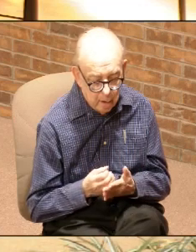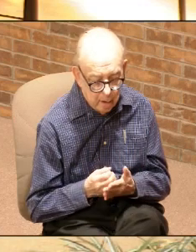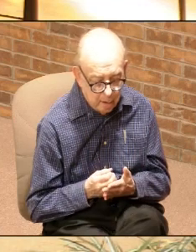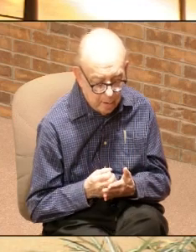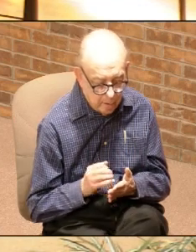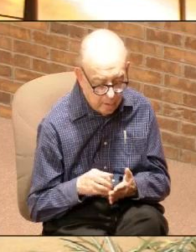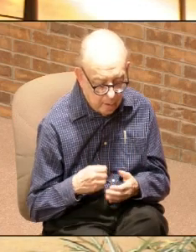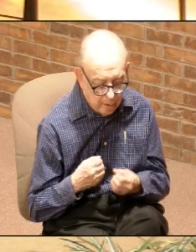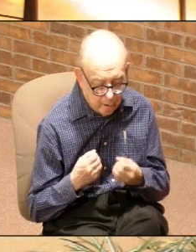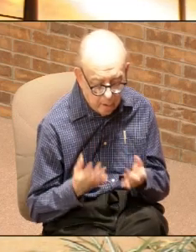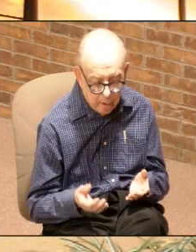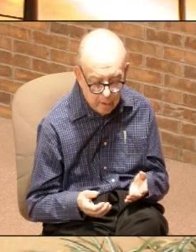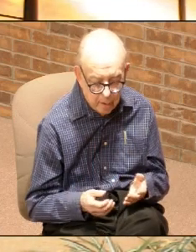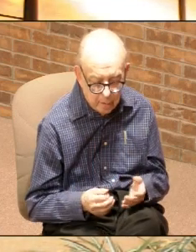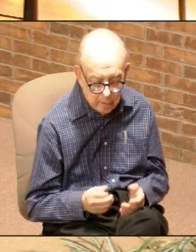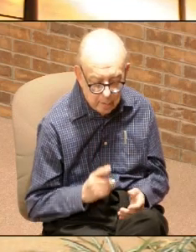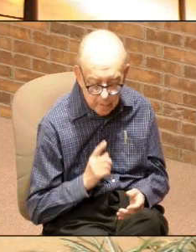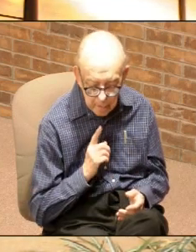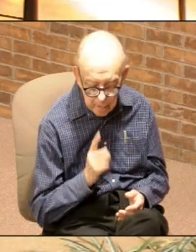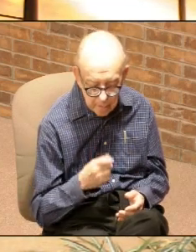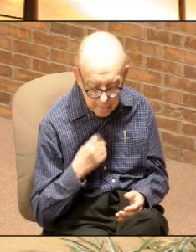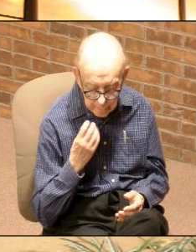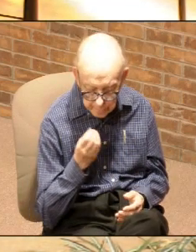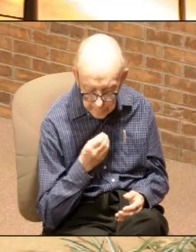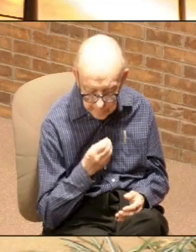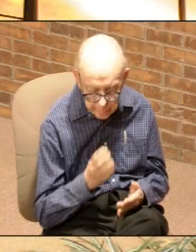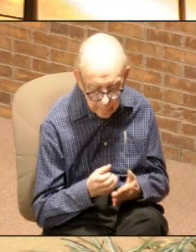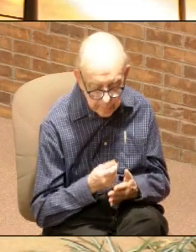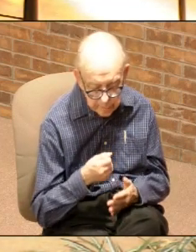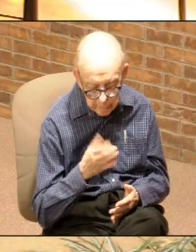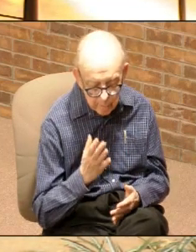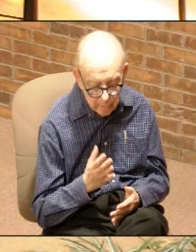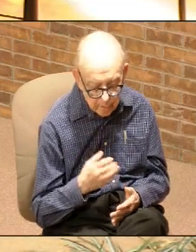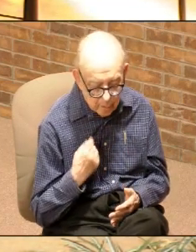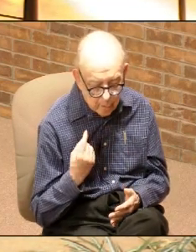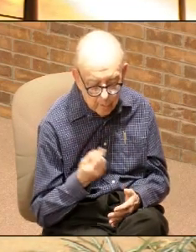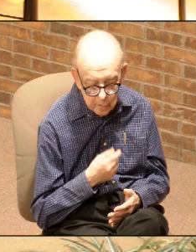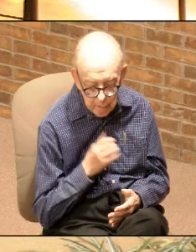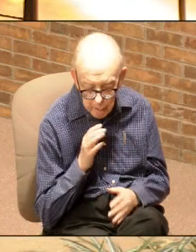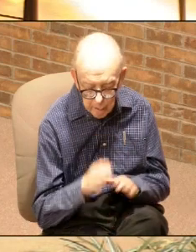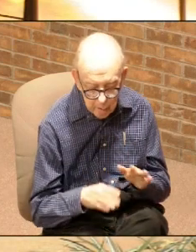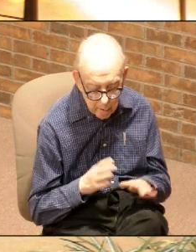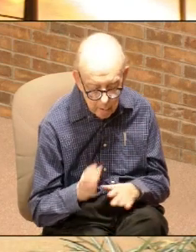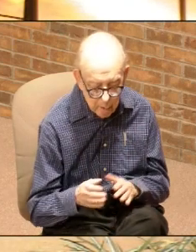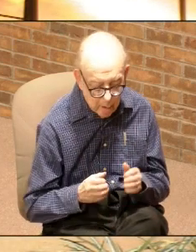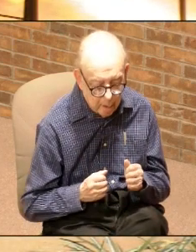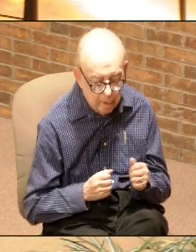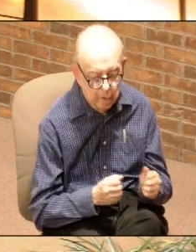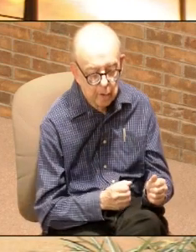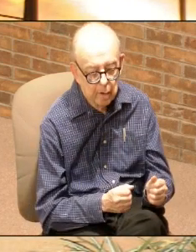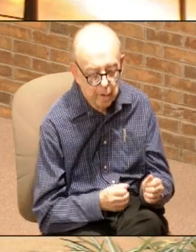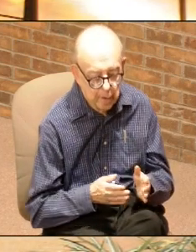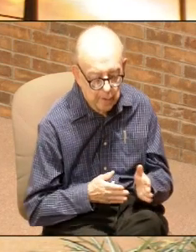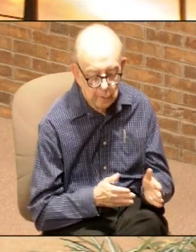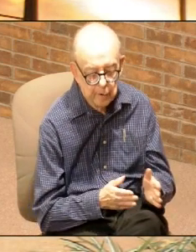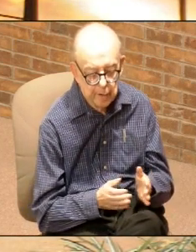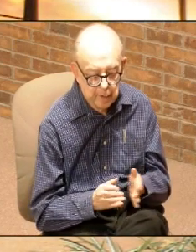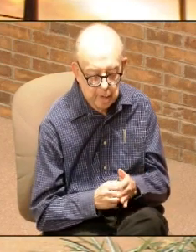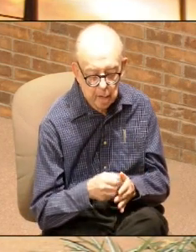we're sacrificing is not a fragrant offering to God because we're not walking in the paths that he wants us to walk